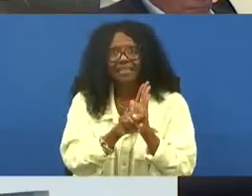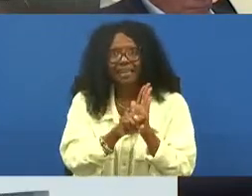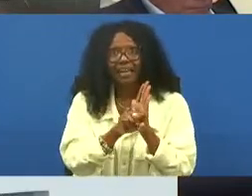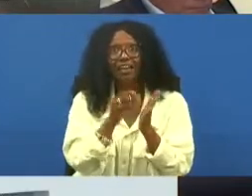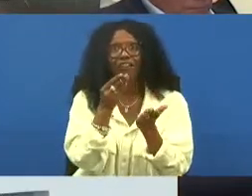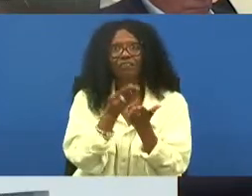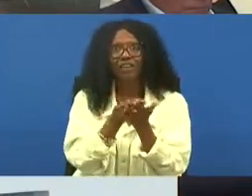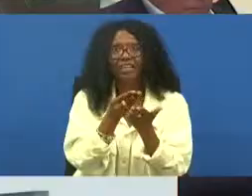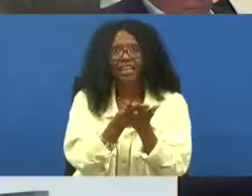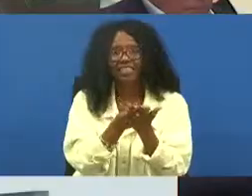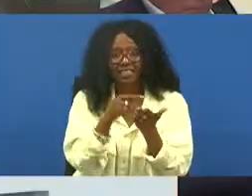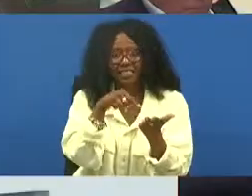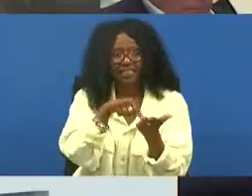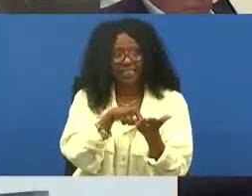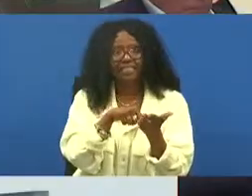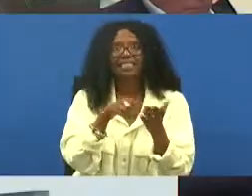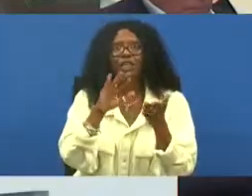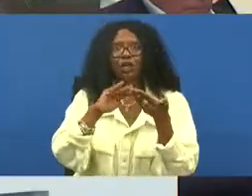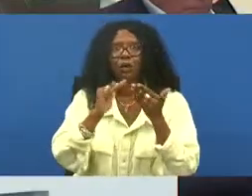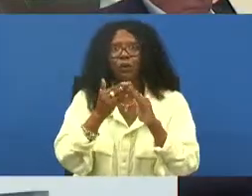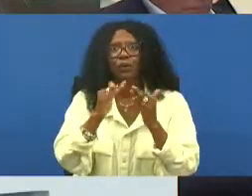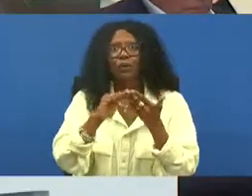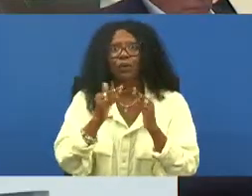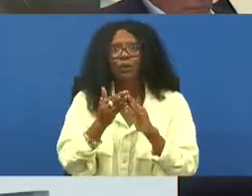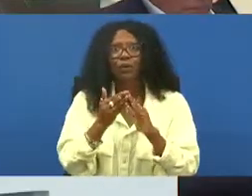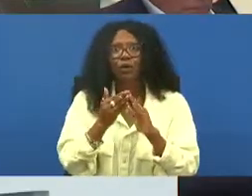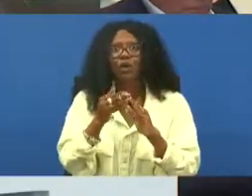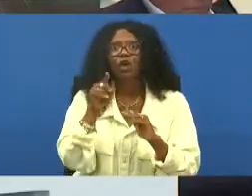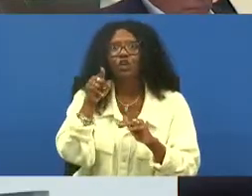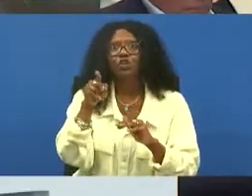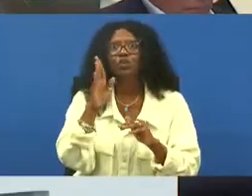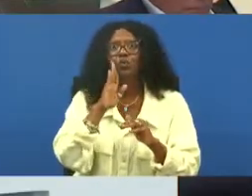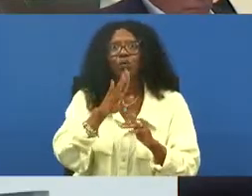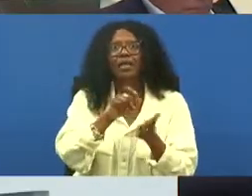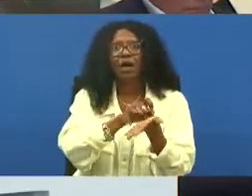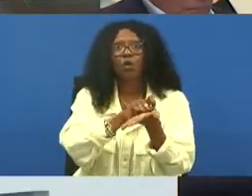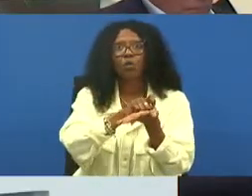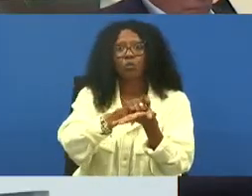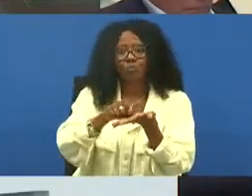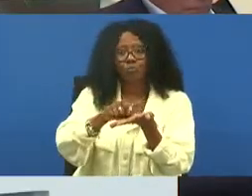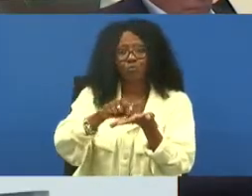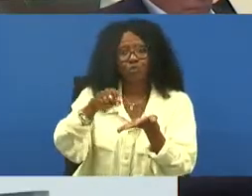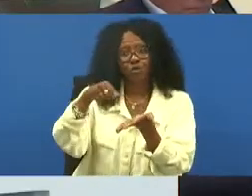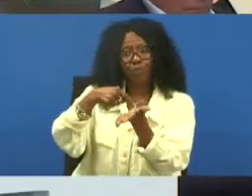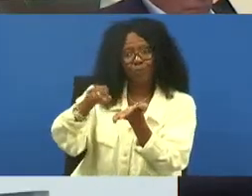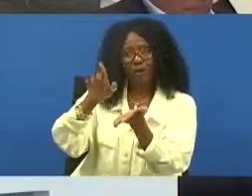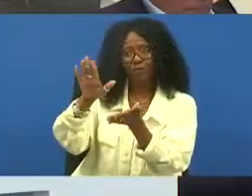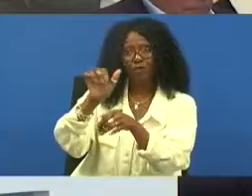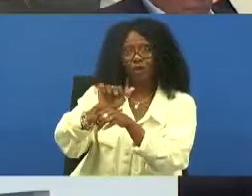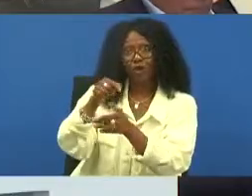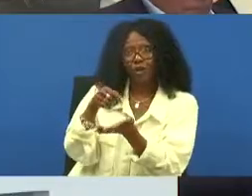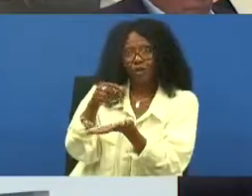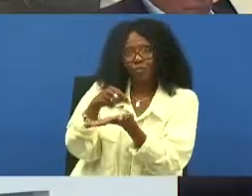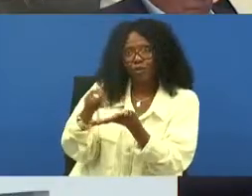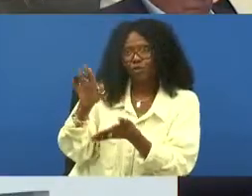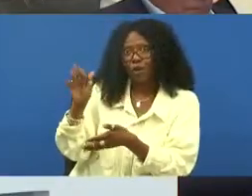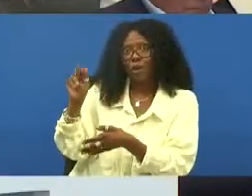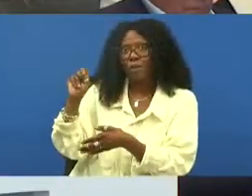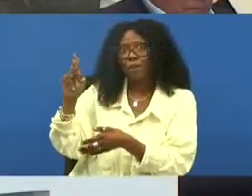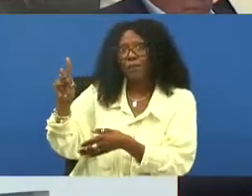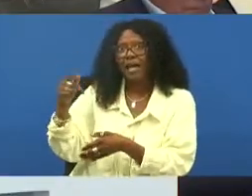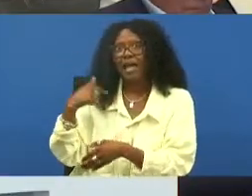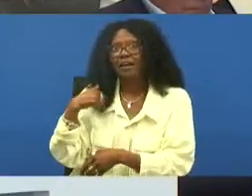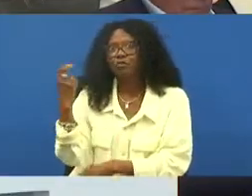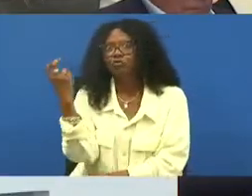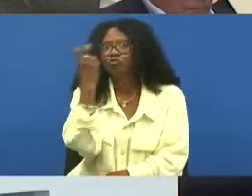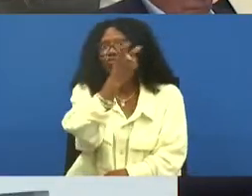financial conditions of this community, you won't whip your checkbooks out and pay for it out of your salary. You won't call Ashley Beck and say, hey, look, I got travel money,